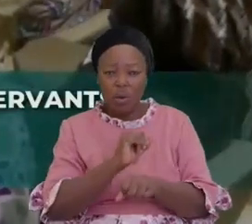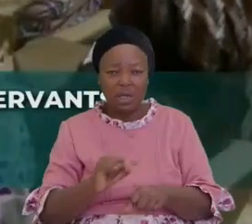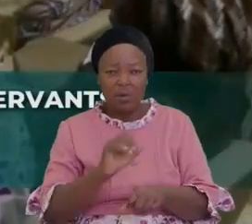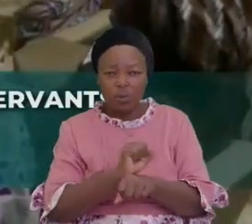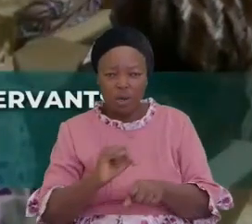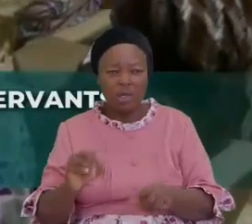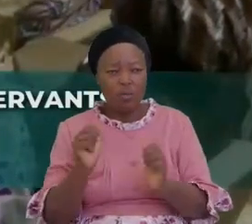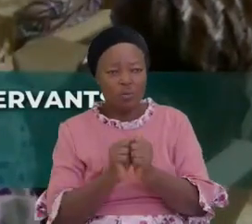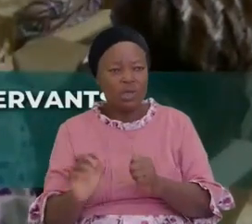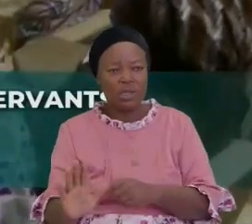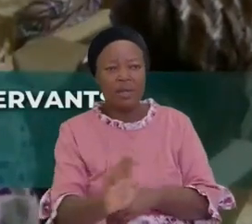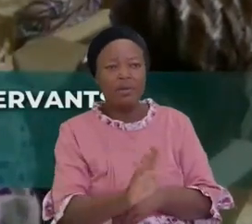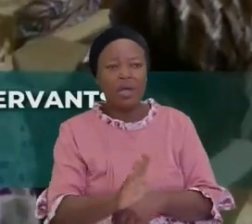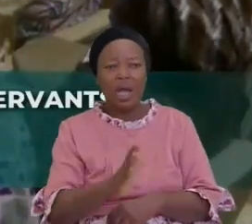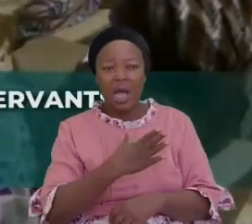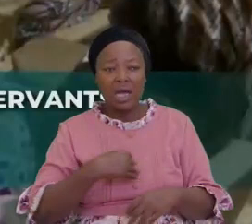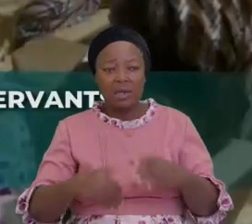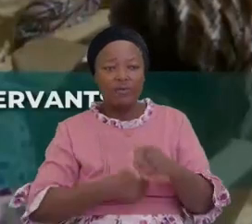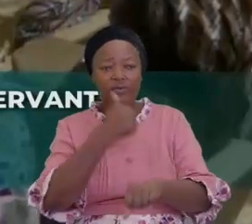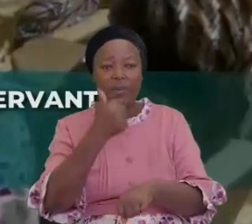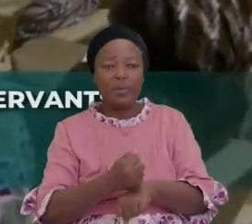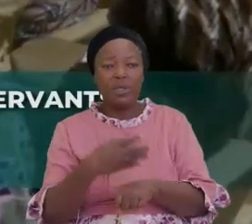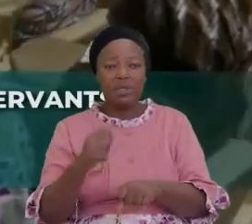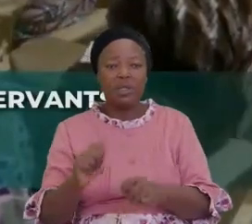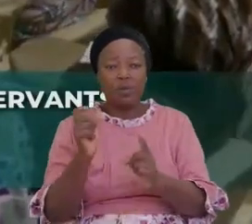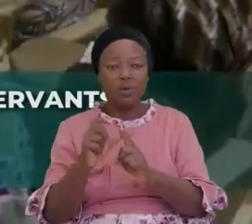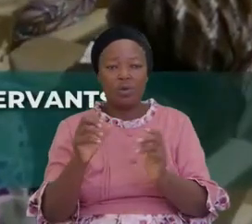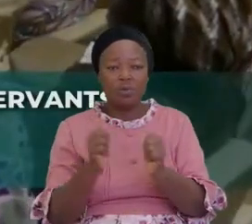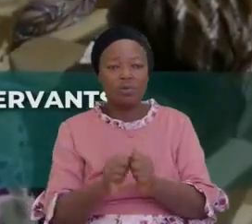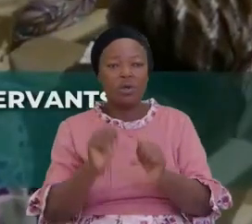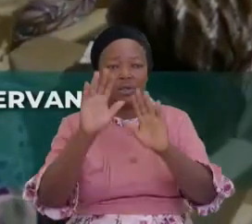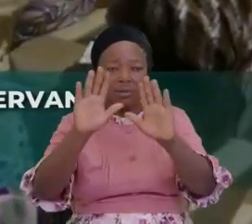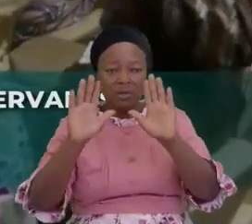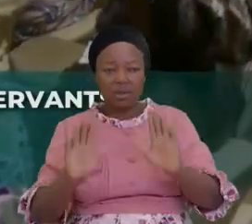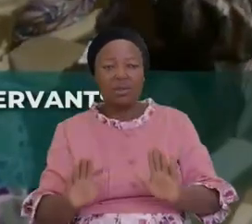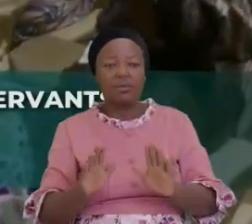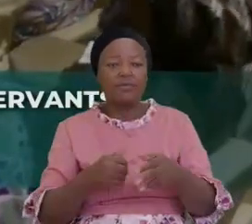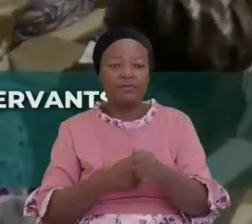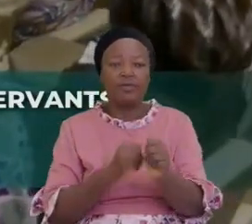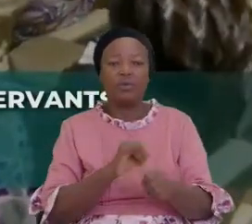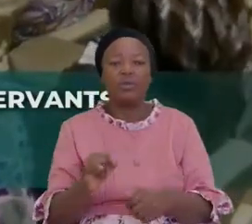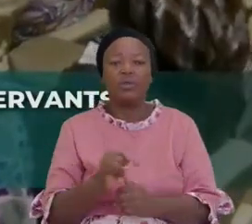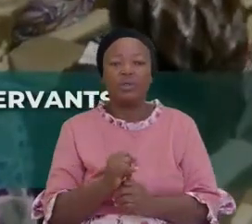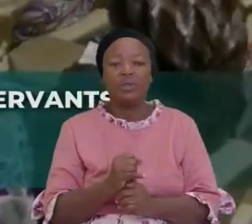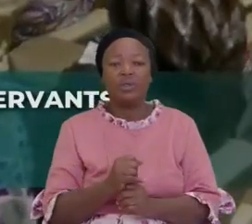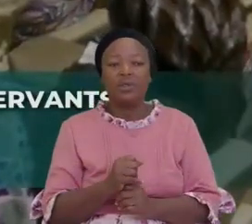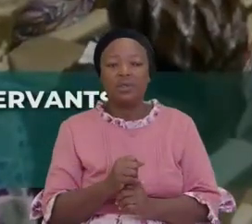walking with them and confirming the word with signs following.